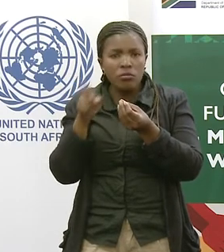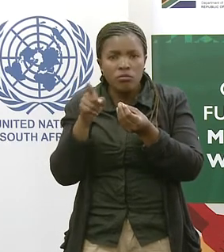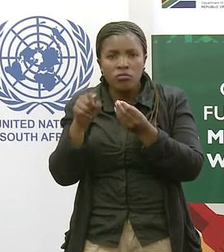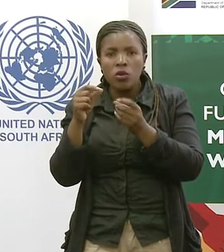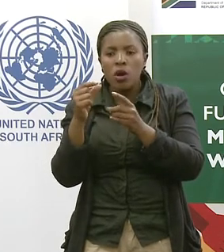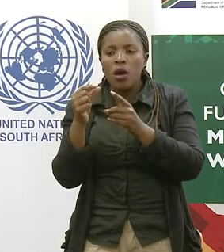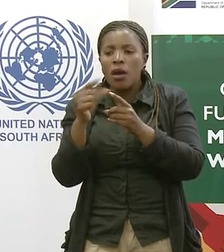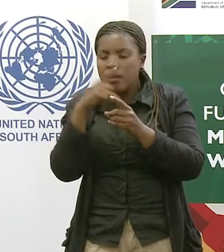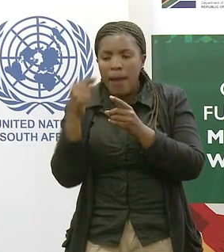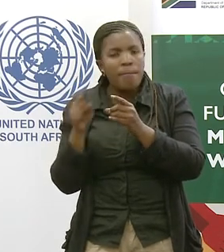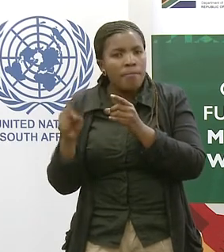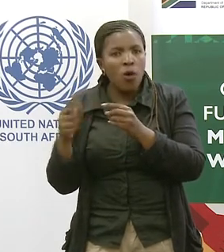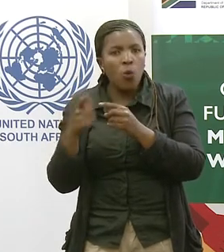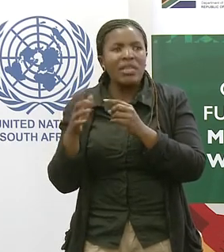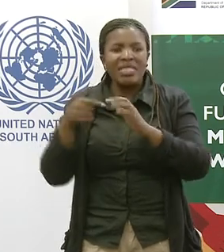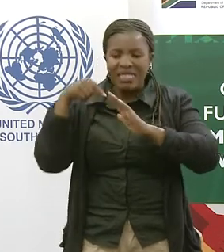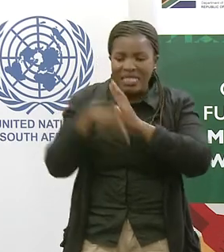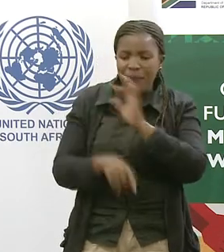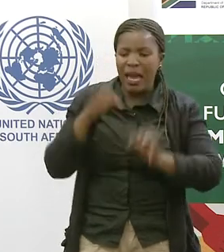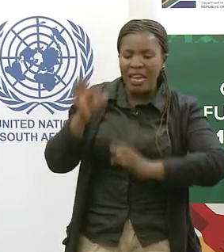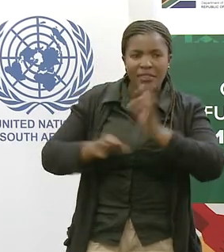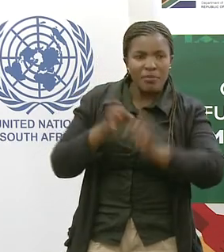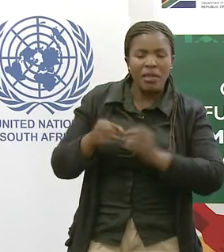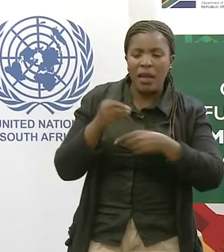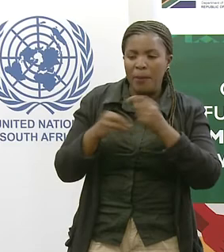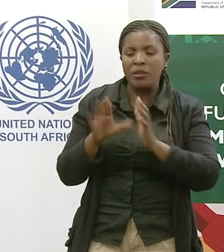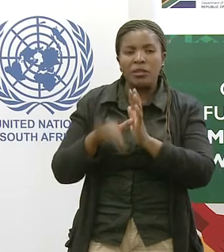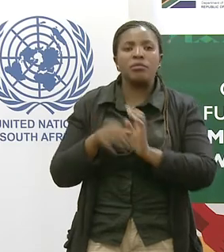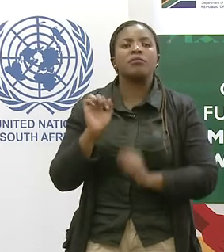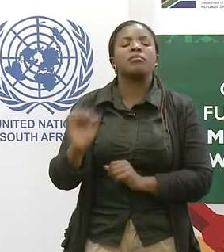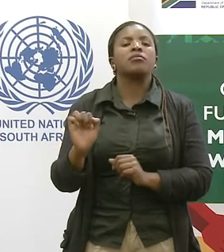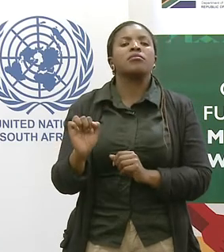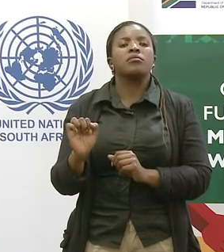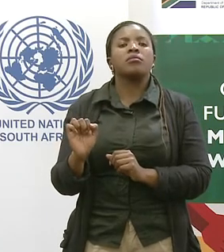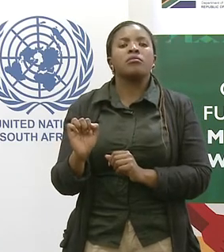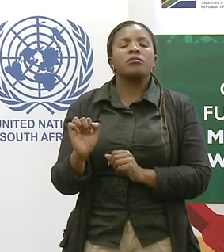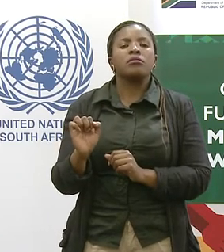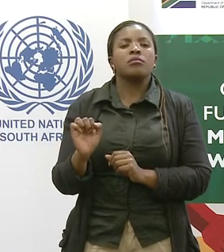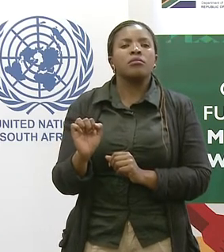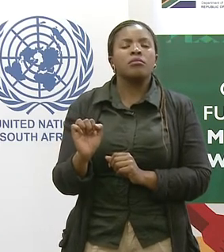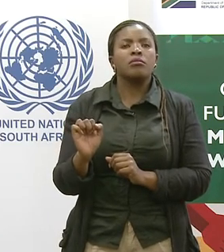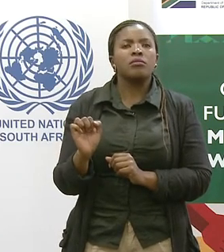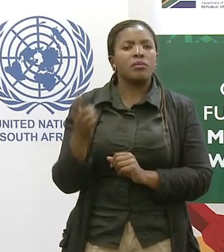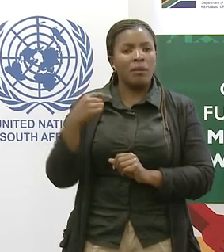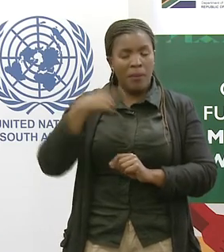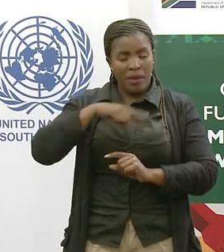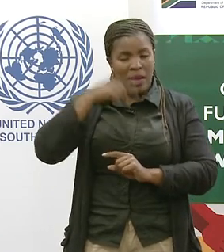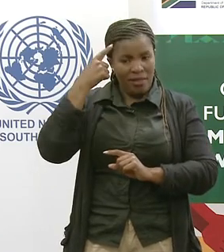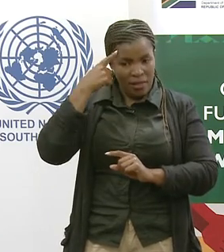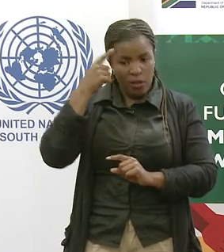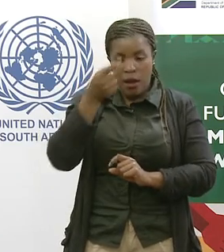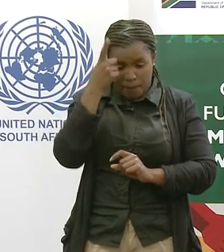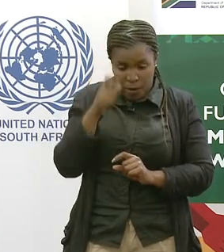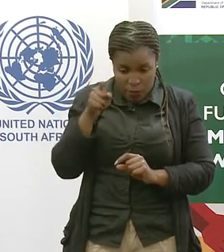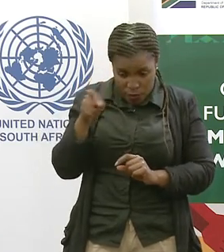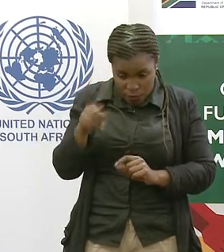at a different level. So I think that it becomes important to appreciate that point as we deal with that, because I believe we should, and it's